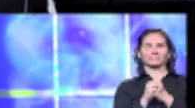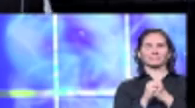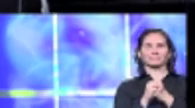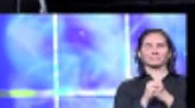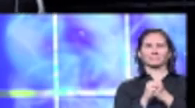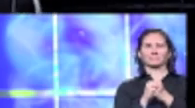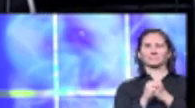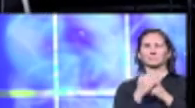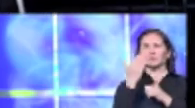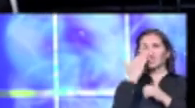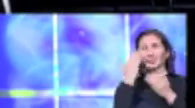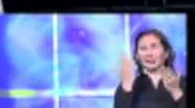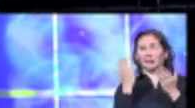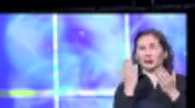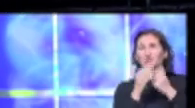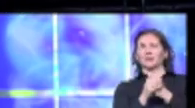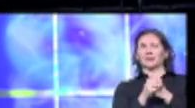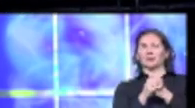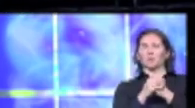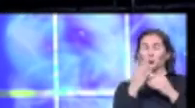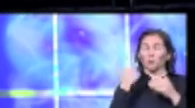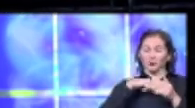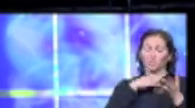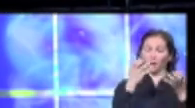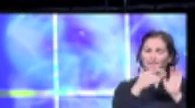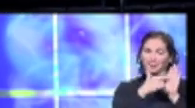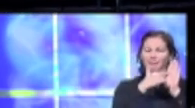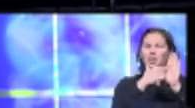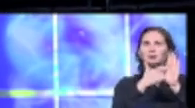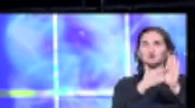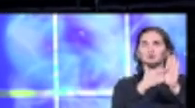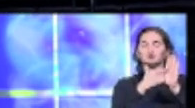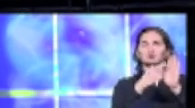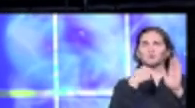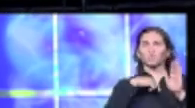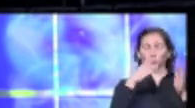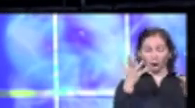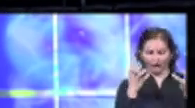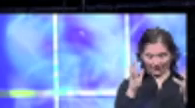Because in this 21st century model, we want to get to a place